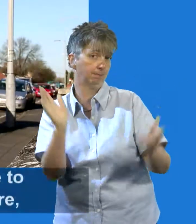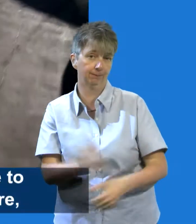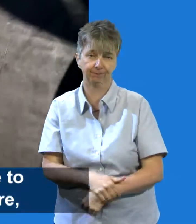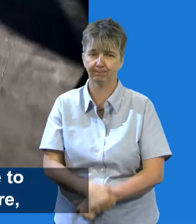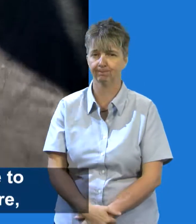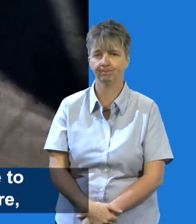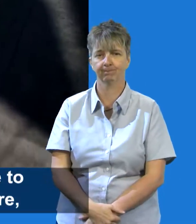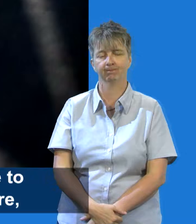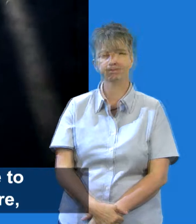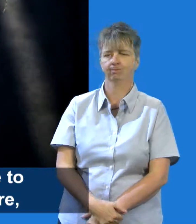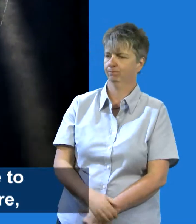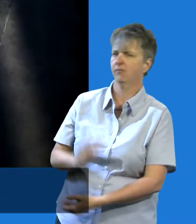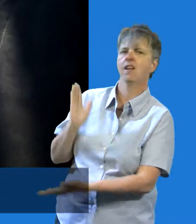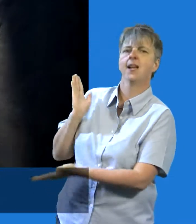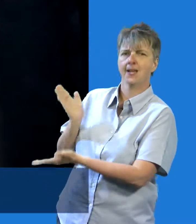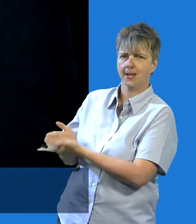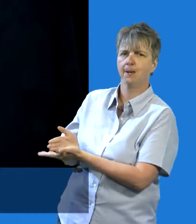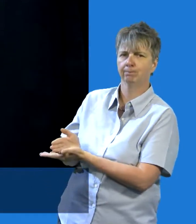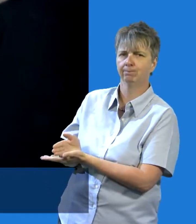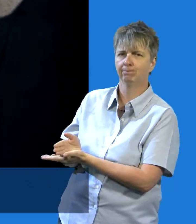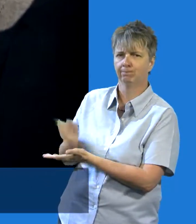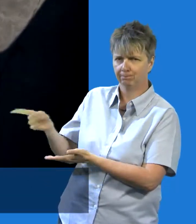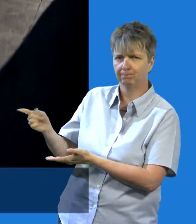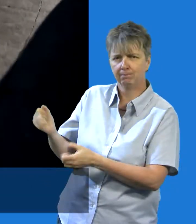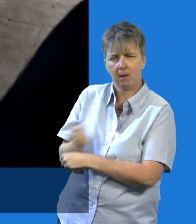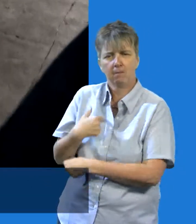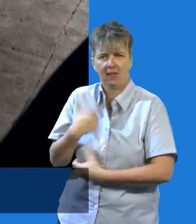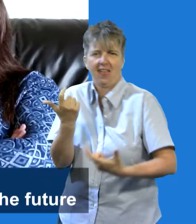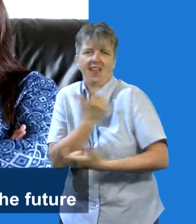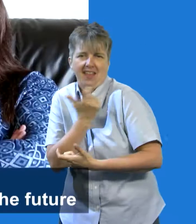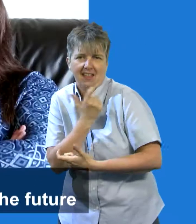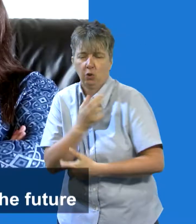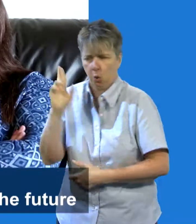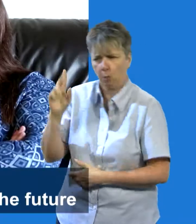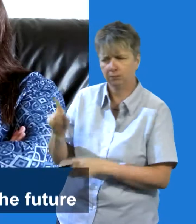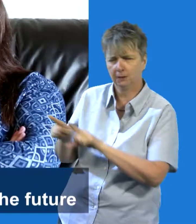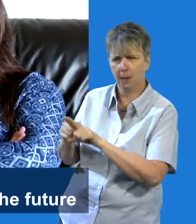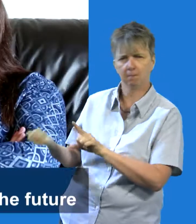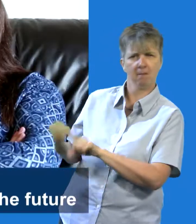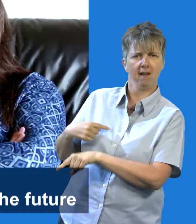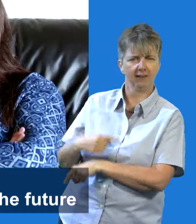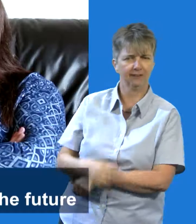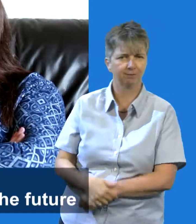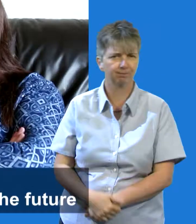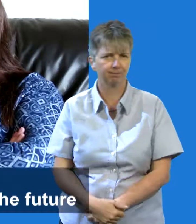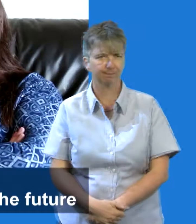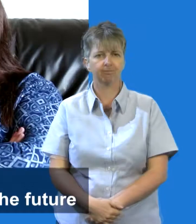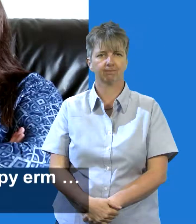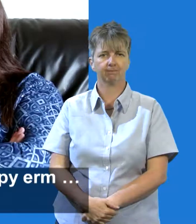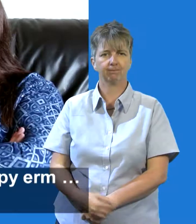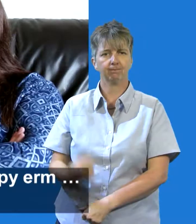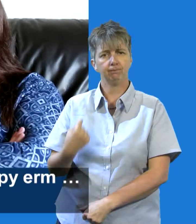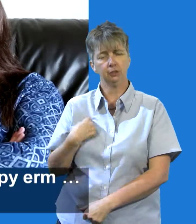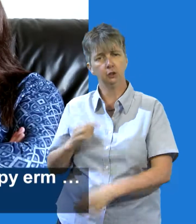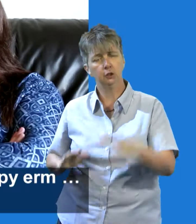Personally, I don't really like to plan that much for the future. Just take each day as it comes, see how things go. Hopefully, if I had one plan for the future,